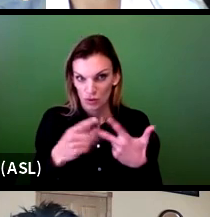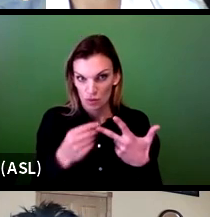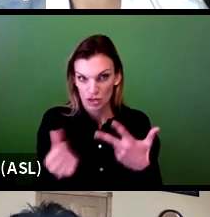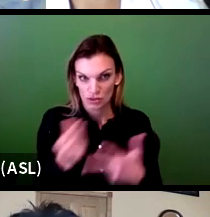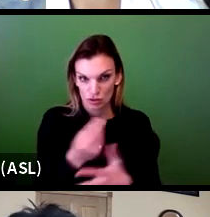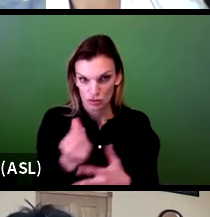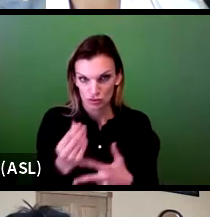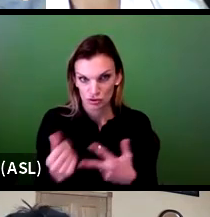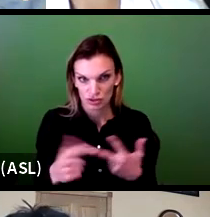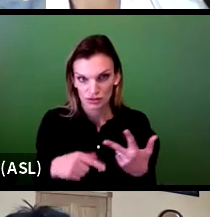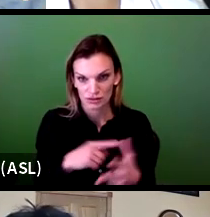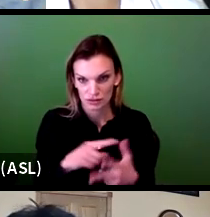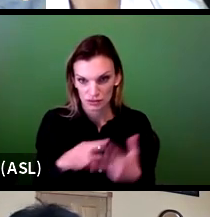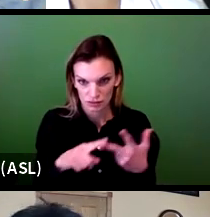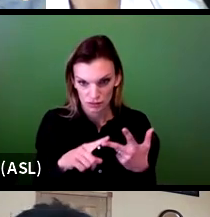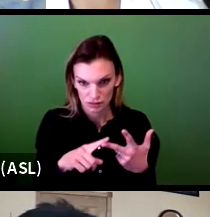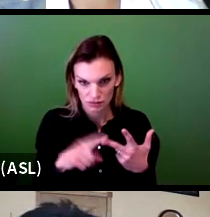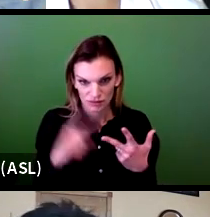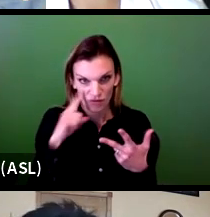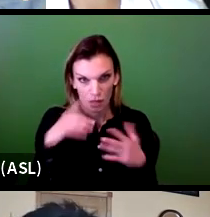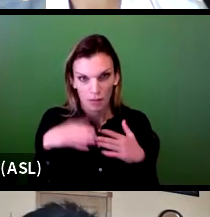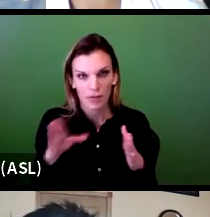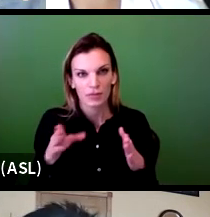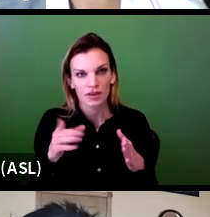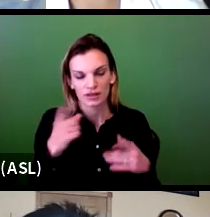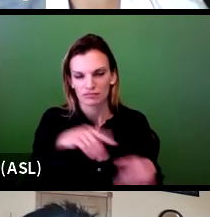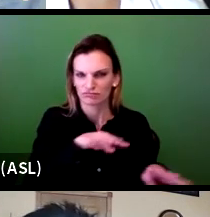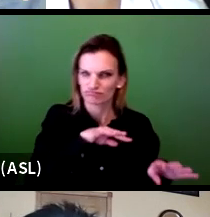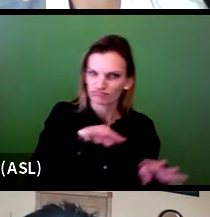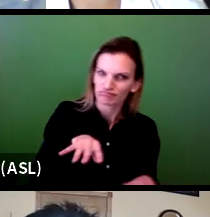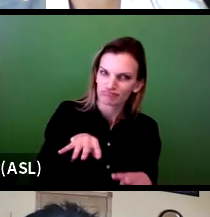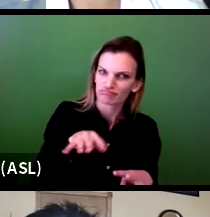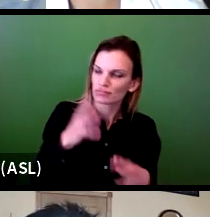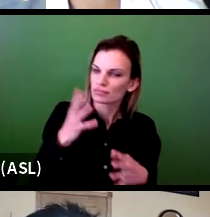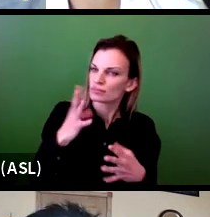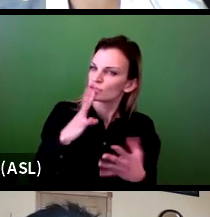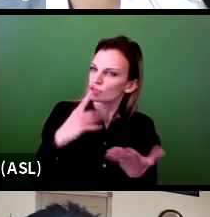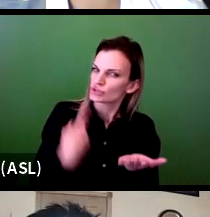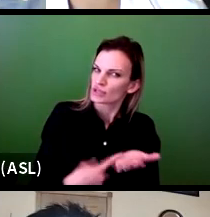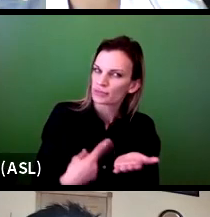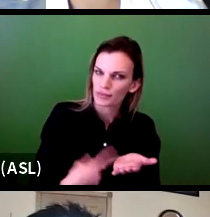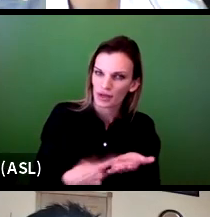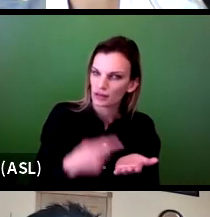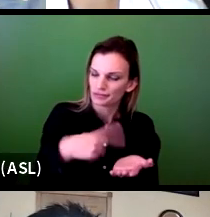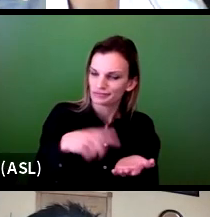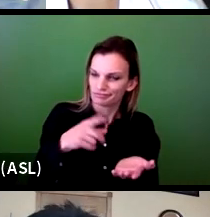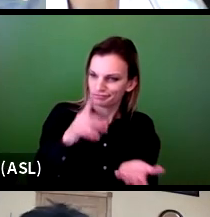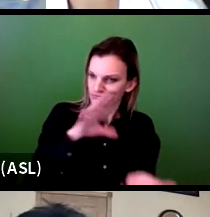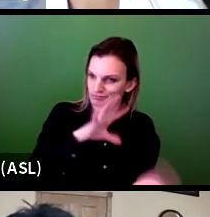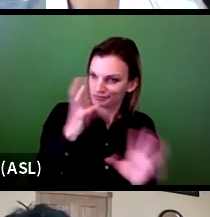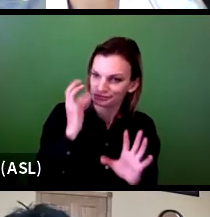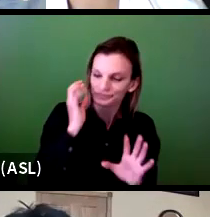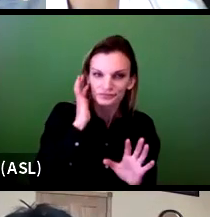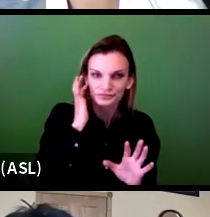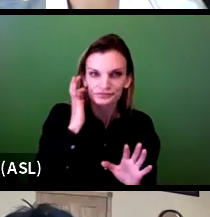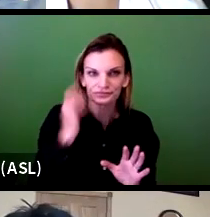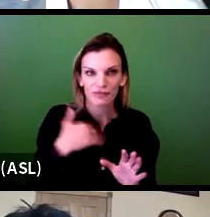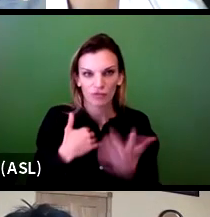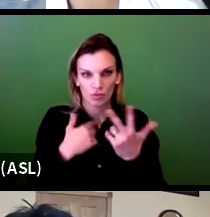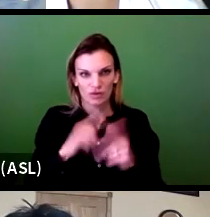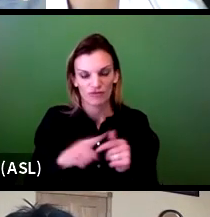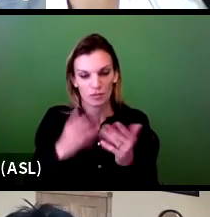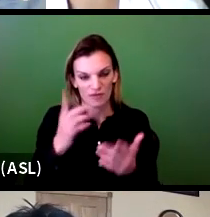with, again, this is just for the public, so they understand what was actually being discussed just now. 3